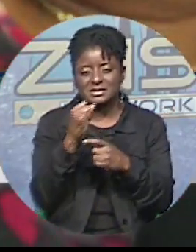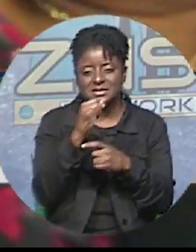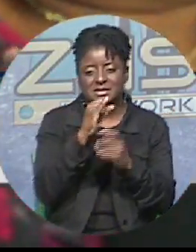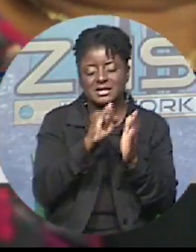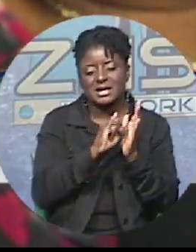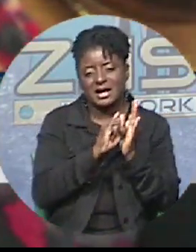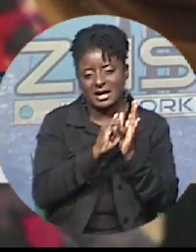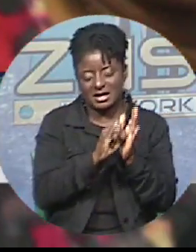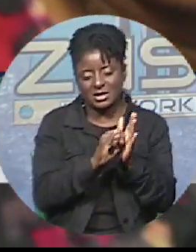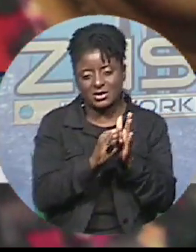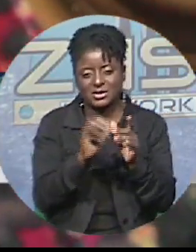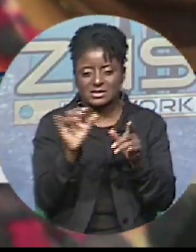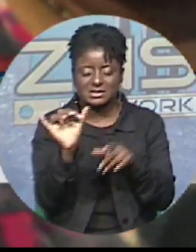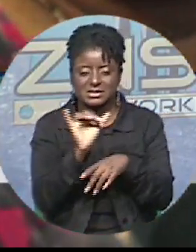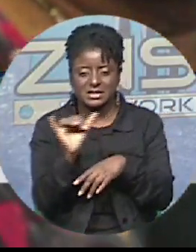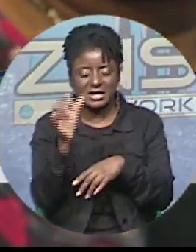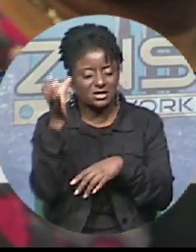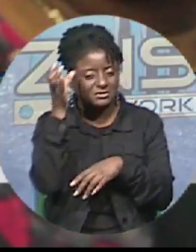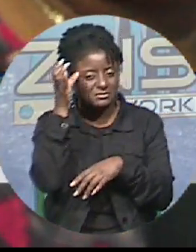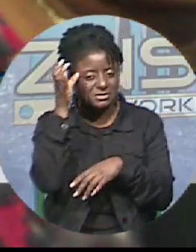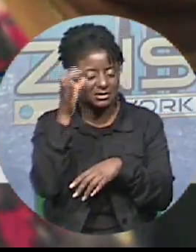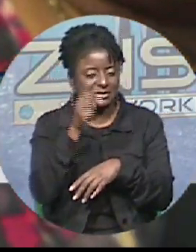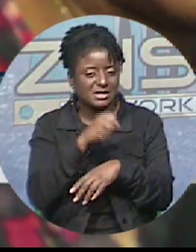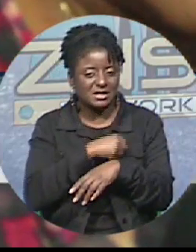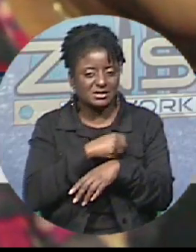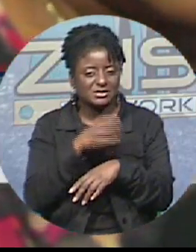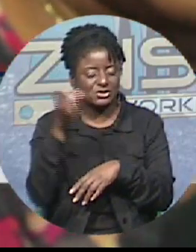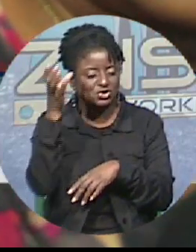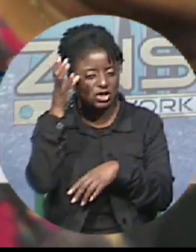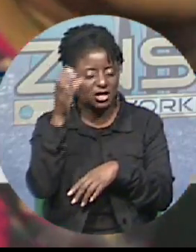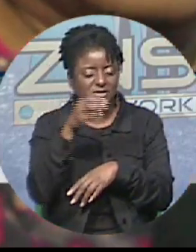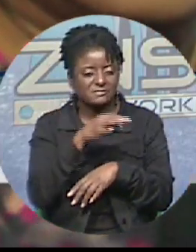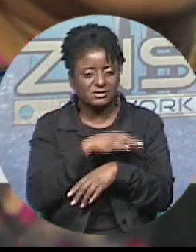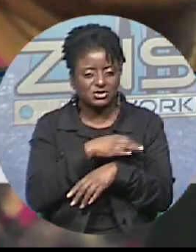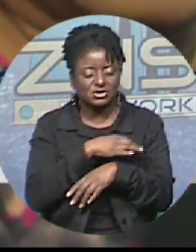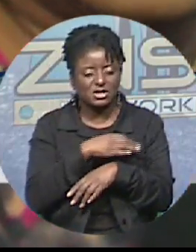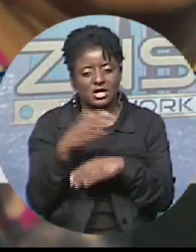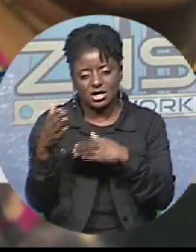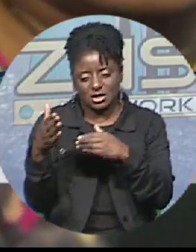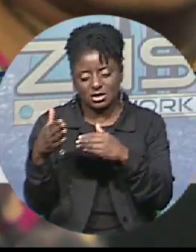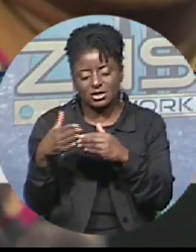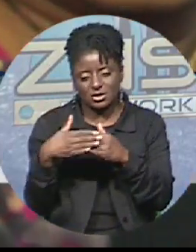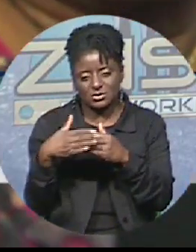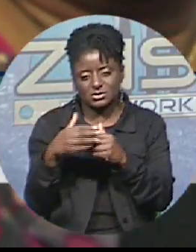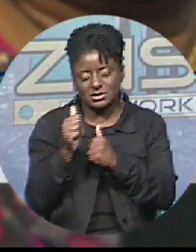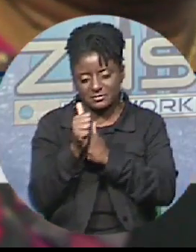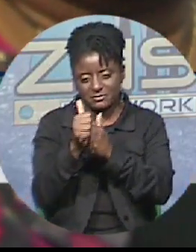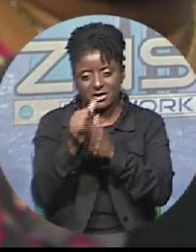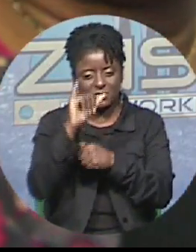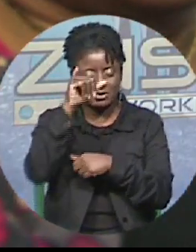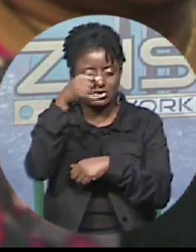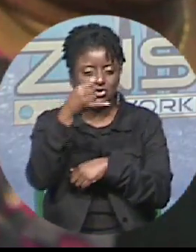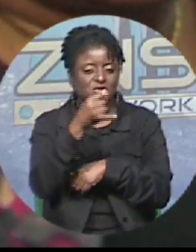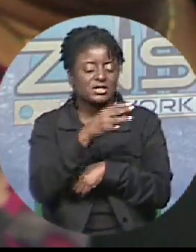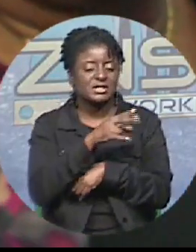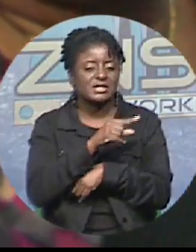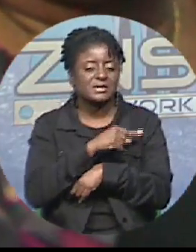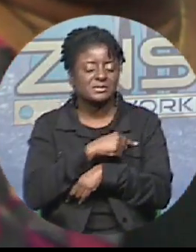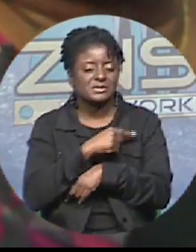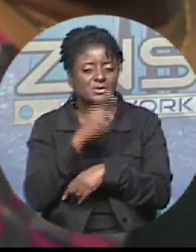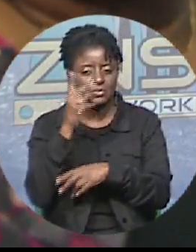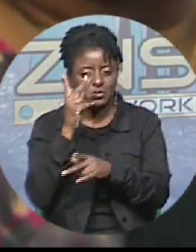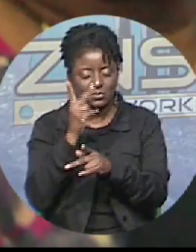Fisher, Christopher Sanders, and I am closely trailing Julian Gibson. So look at